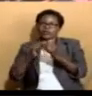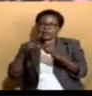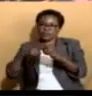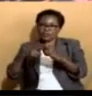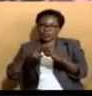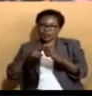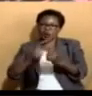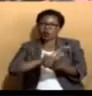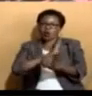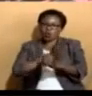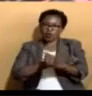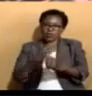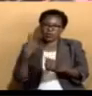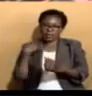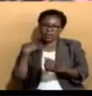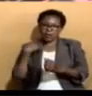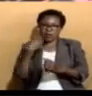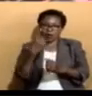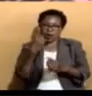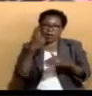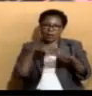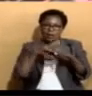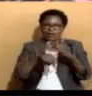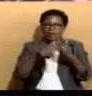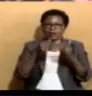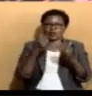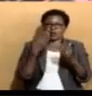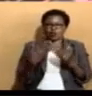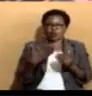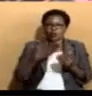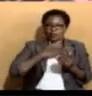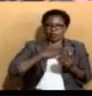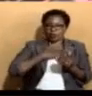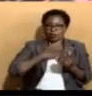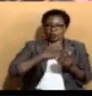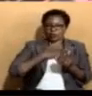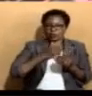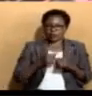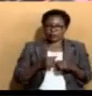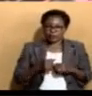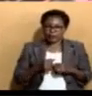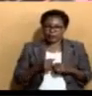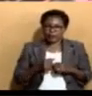2017, authority number 1 in our bundle of documents,